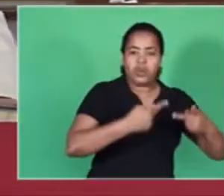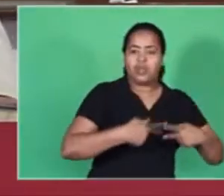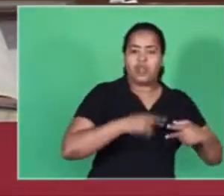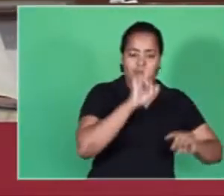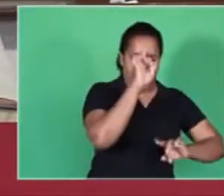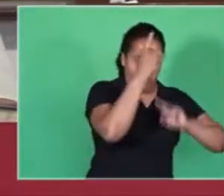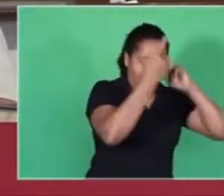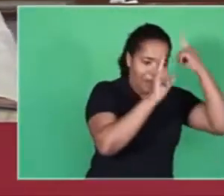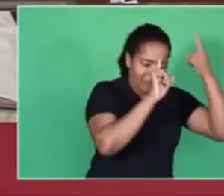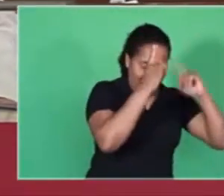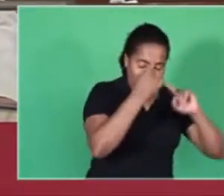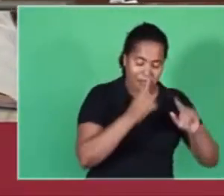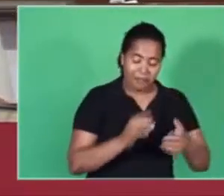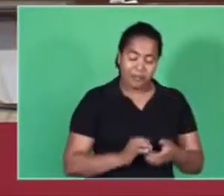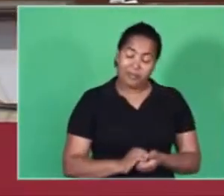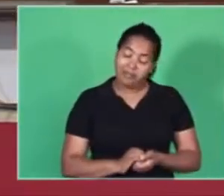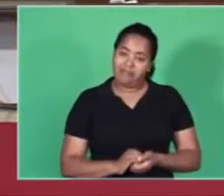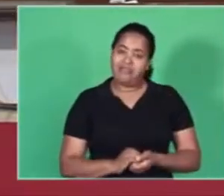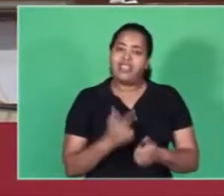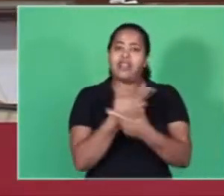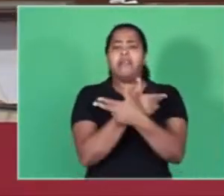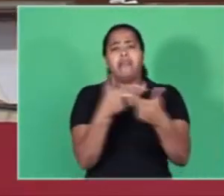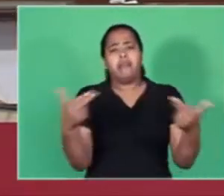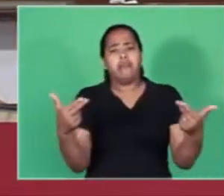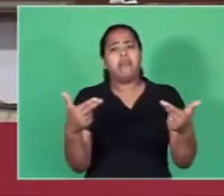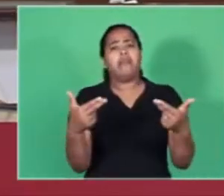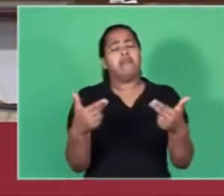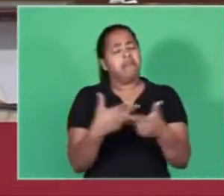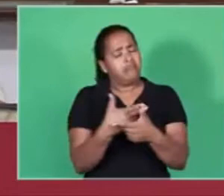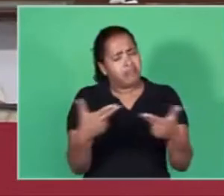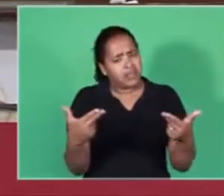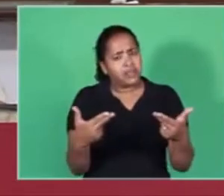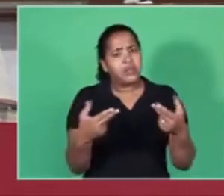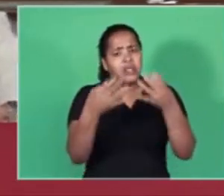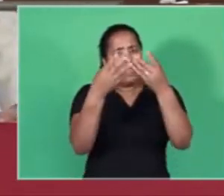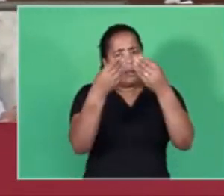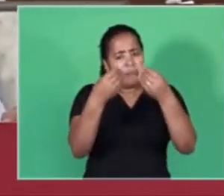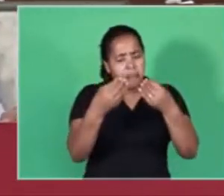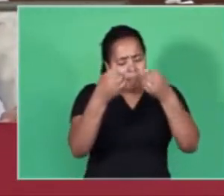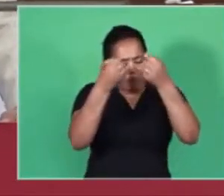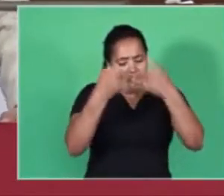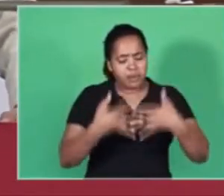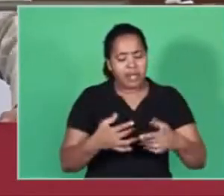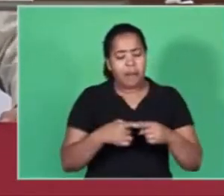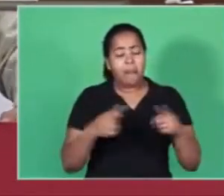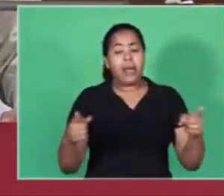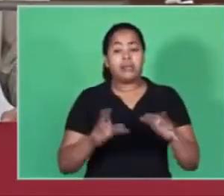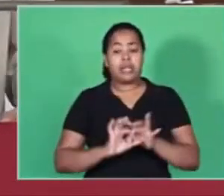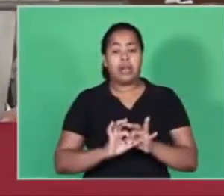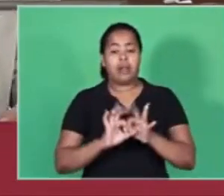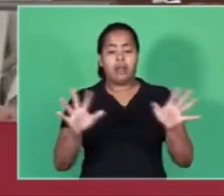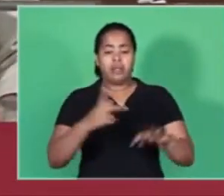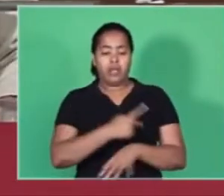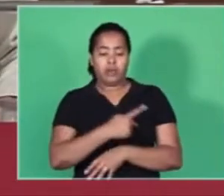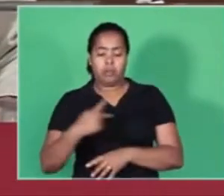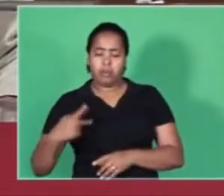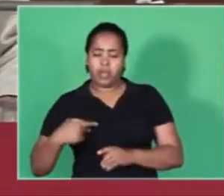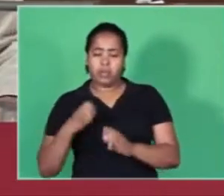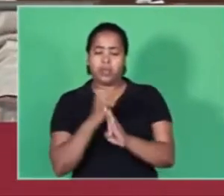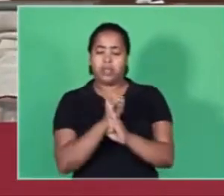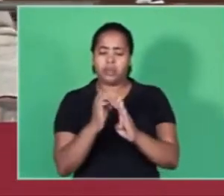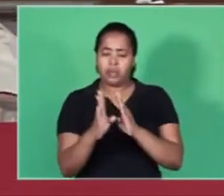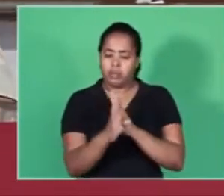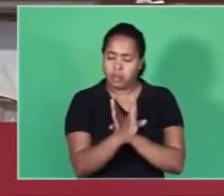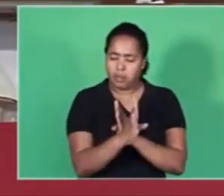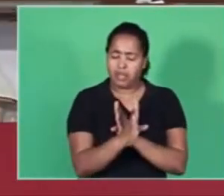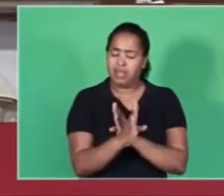Brothers, there's a lot to be said, but I want to leave today the Sunday school teachers and to the pastors. If you have a